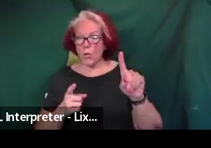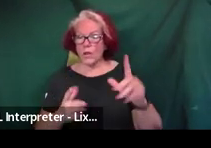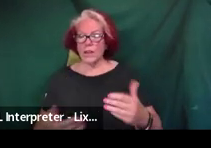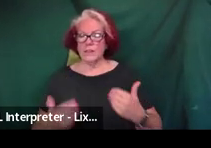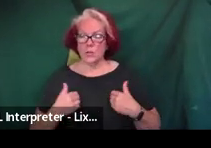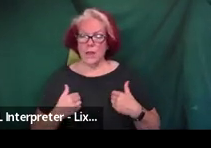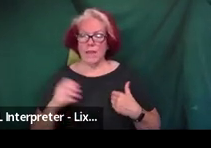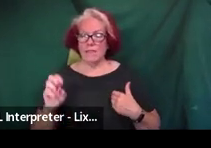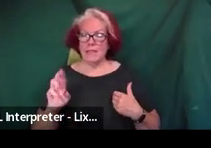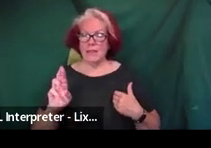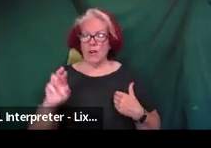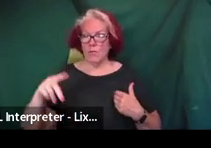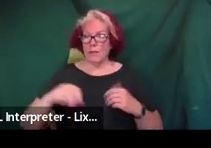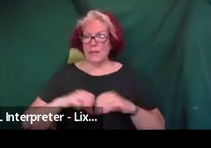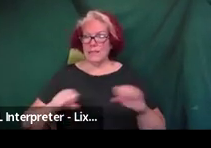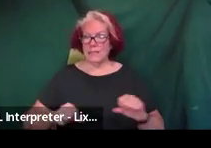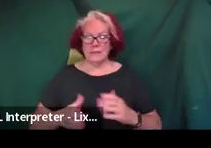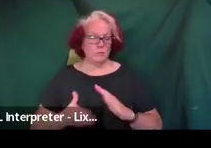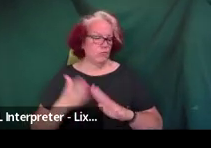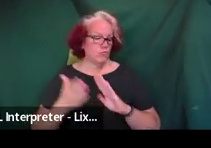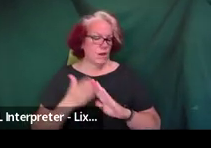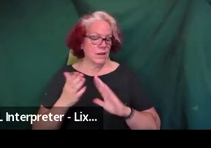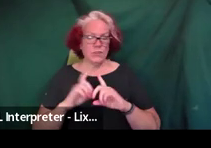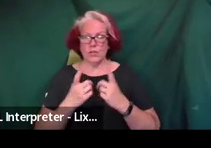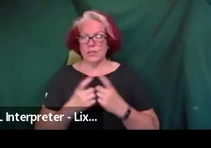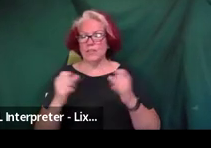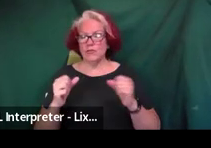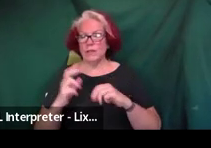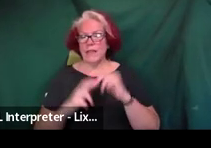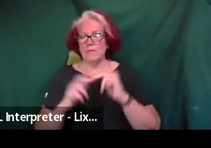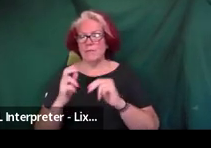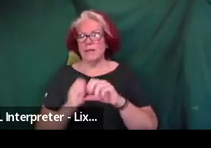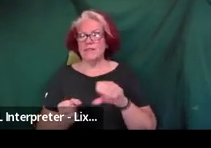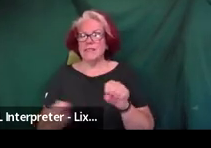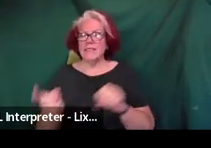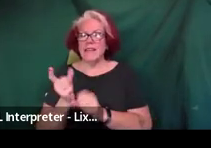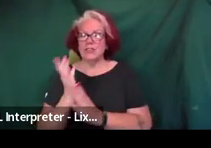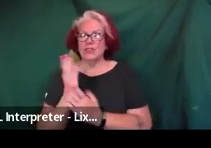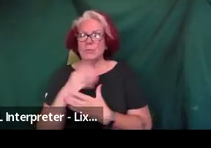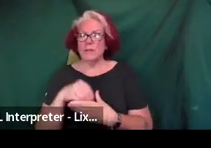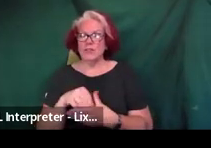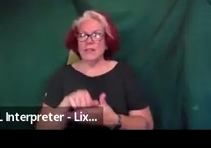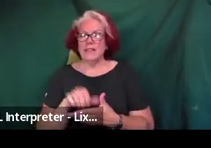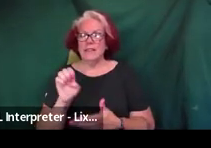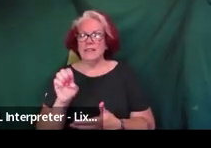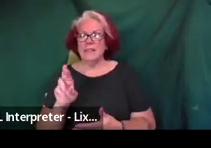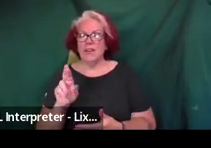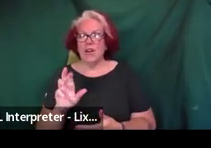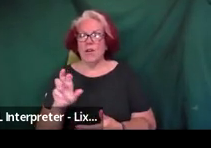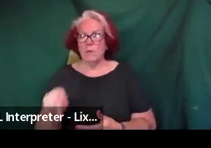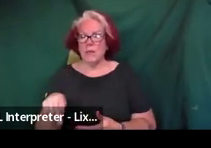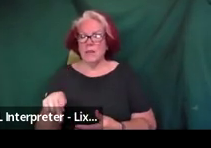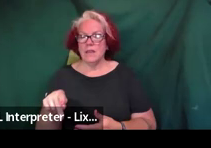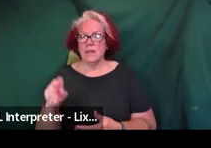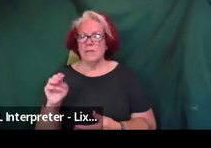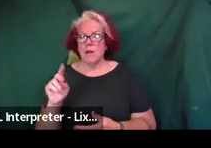ERP system up and running so that the district can build next year's budget in this ERP module. And we are